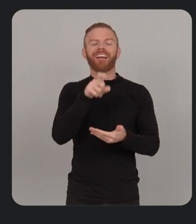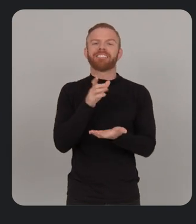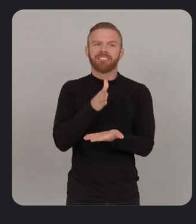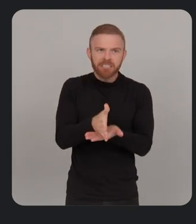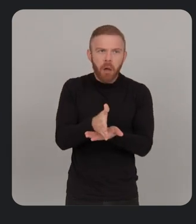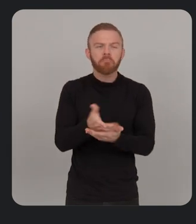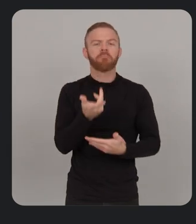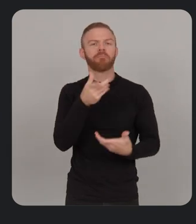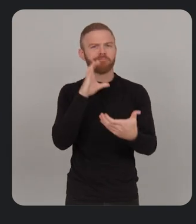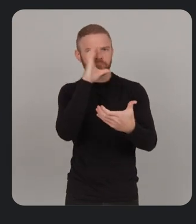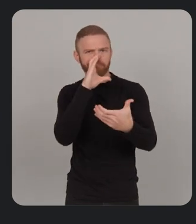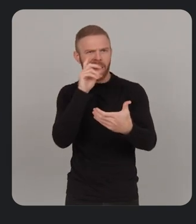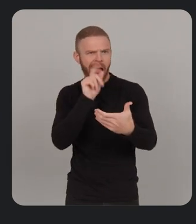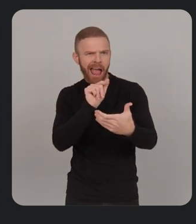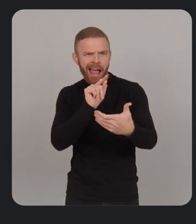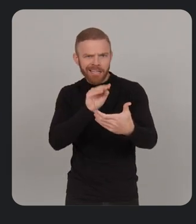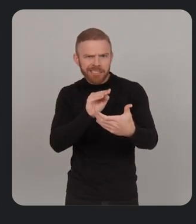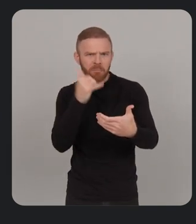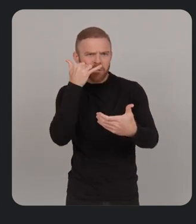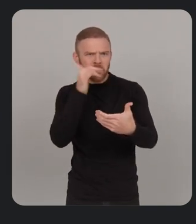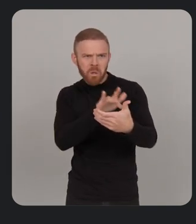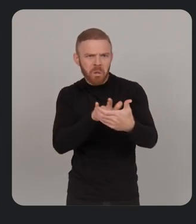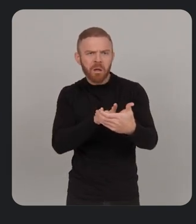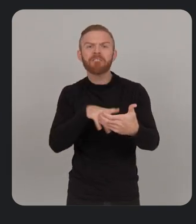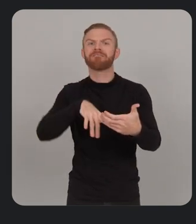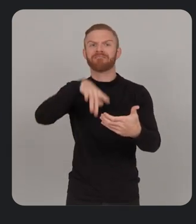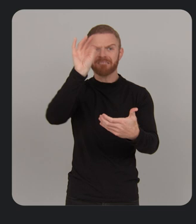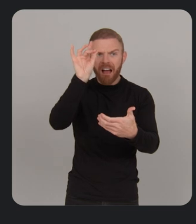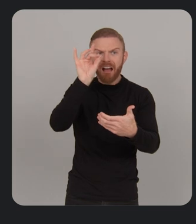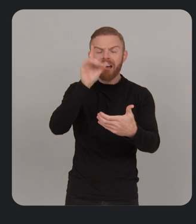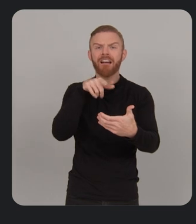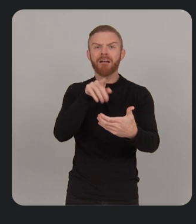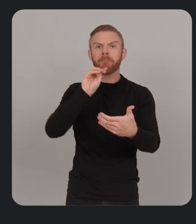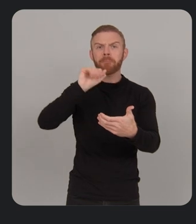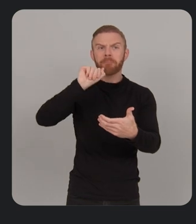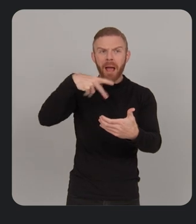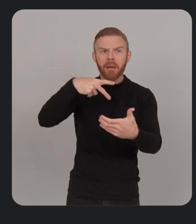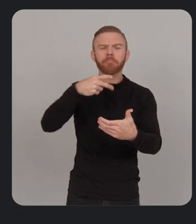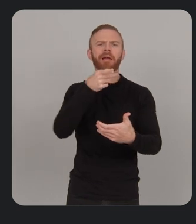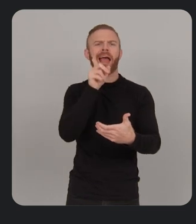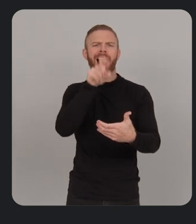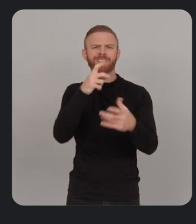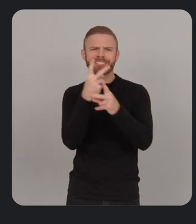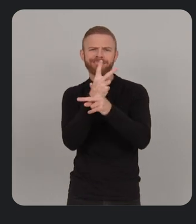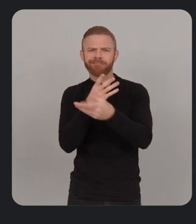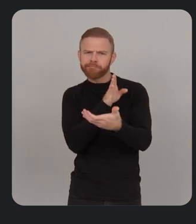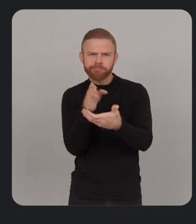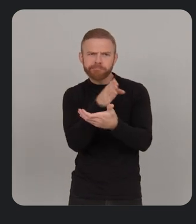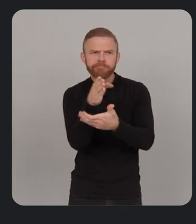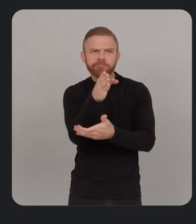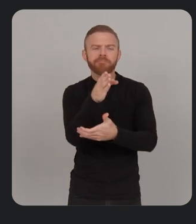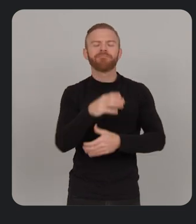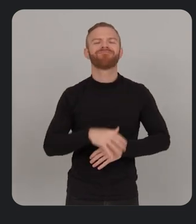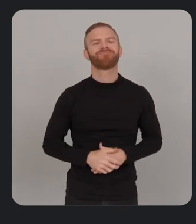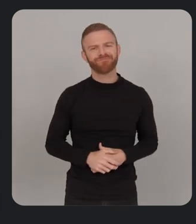search for ATMs on your phone, locate the closest one on the map, and then know how to get there.